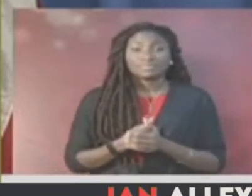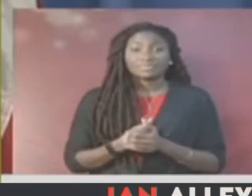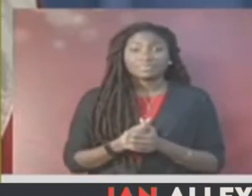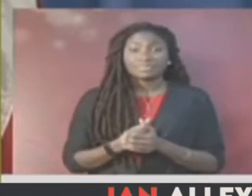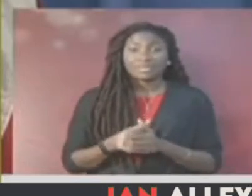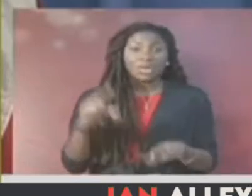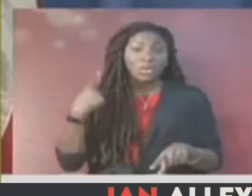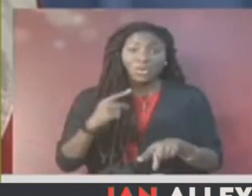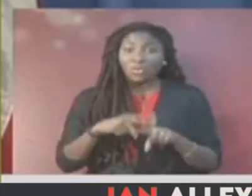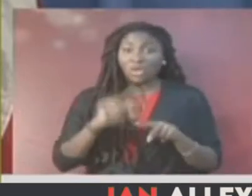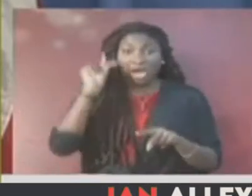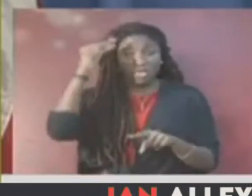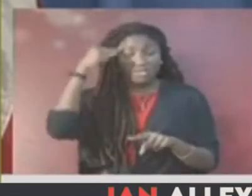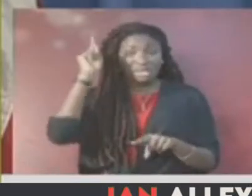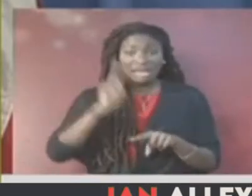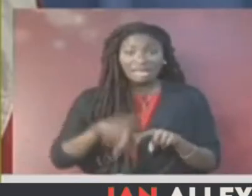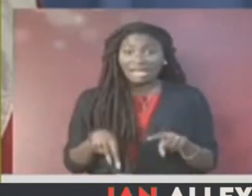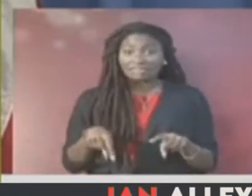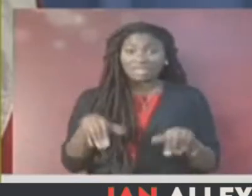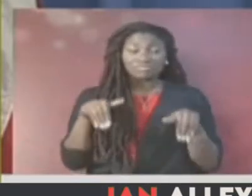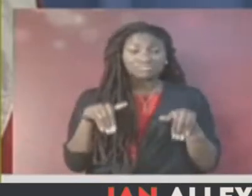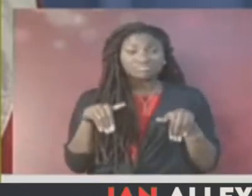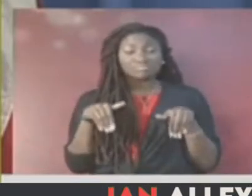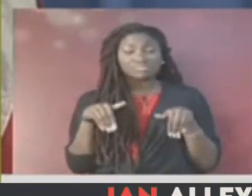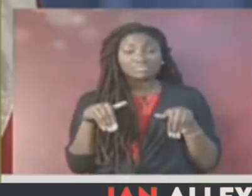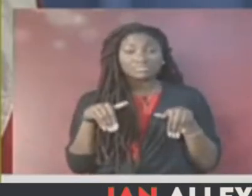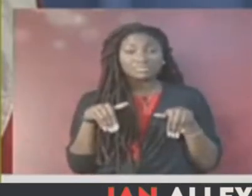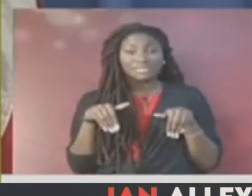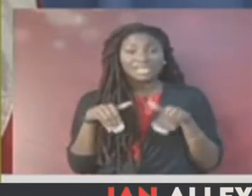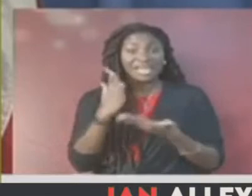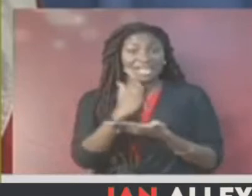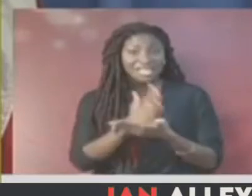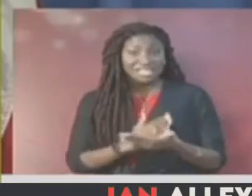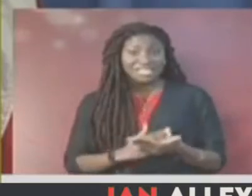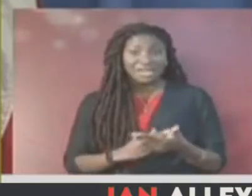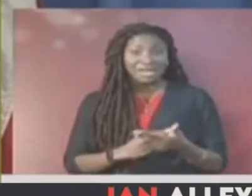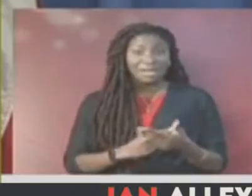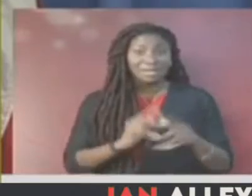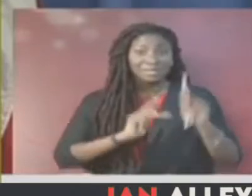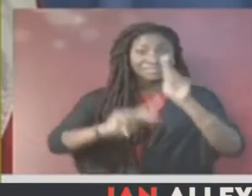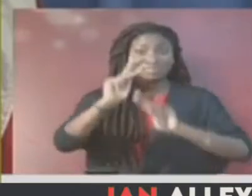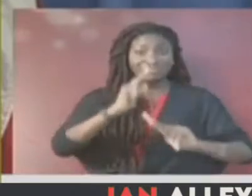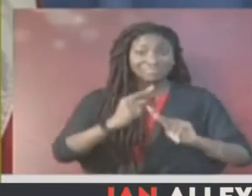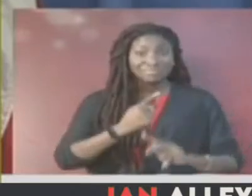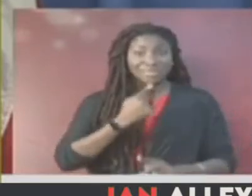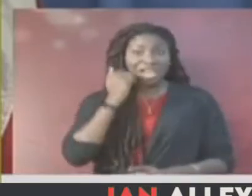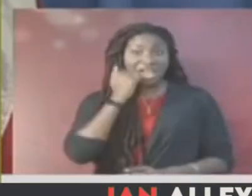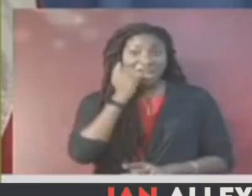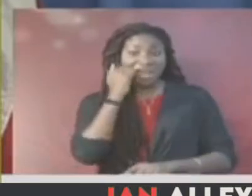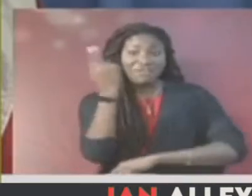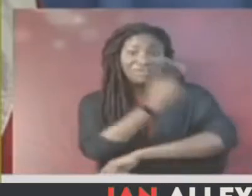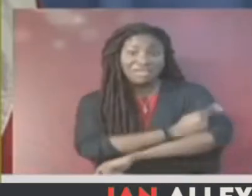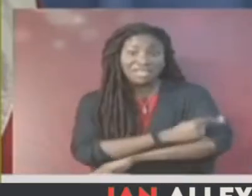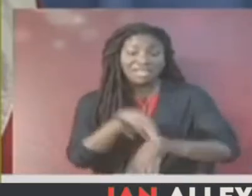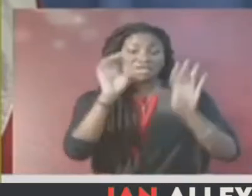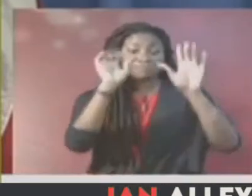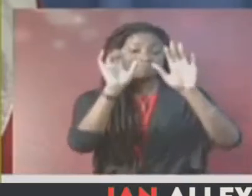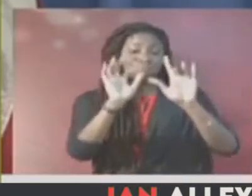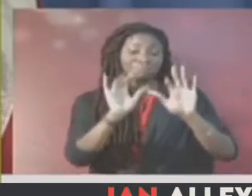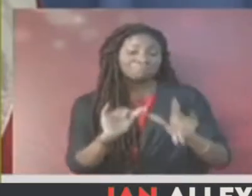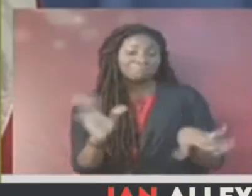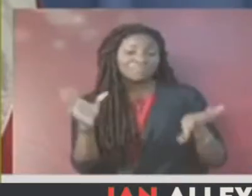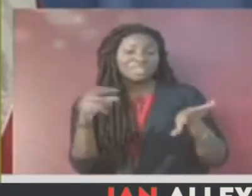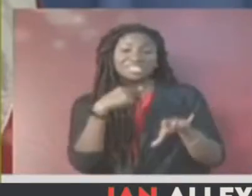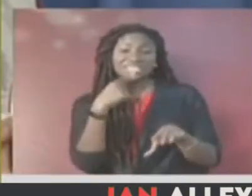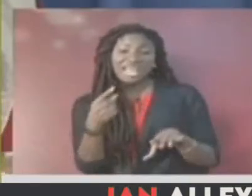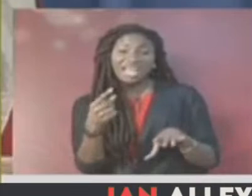and say, well, okay, some people are advising that. There's one particular former Minister of Health who publishes every day in Trinidad and Tobago, just leave the